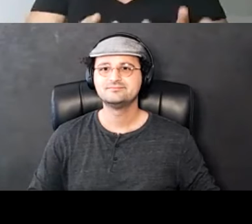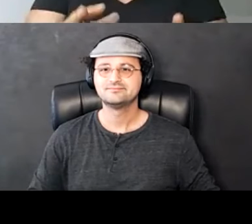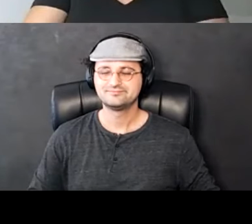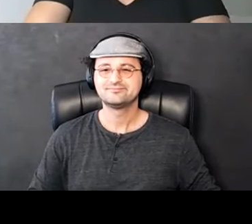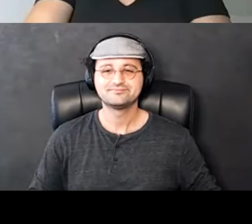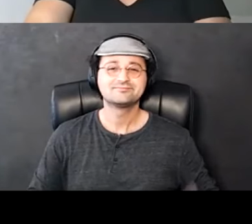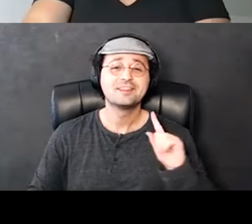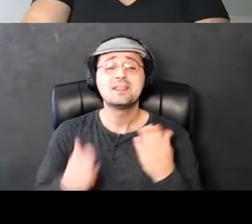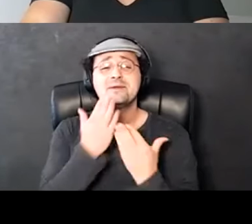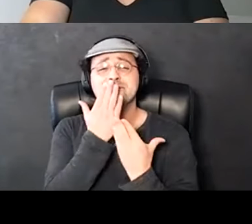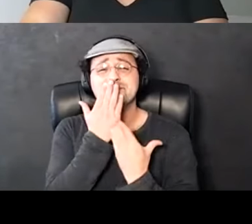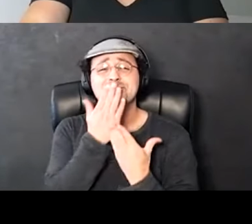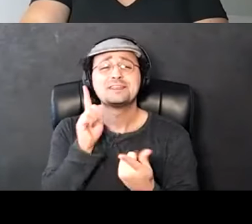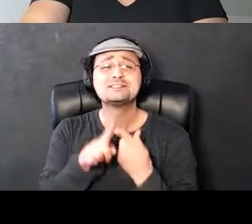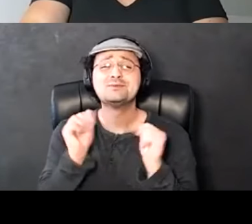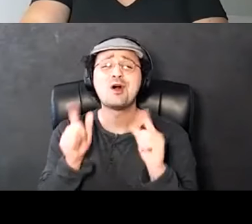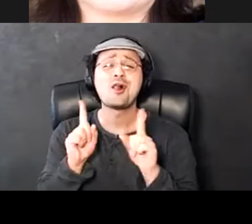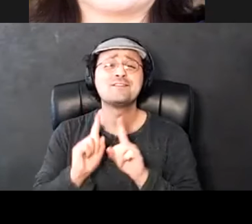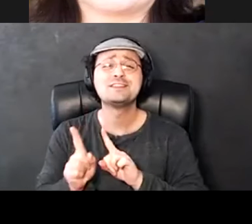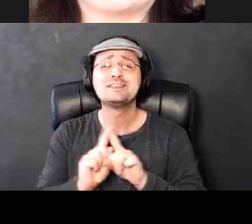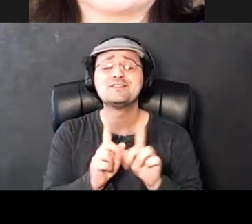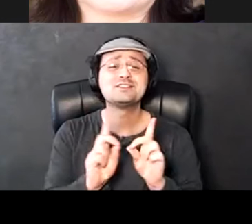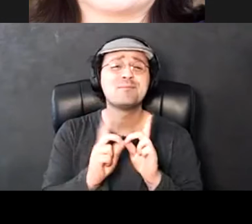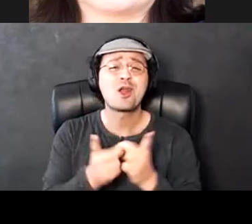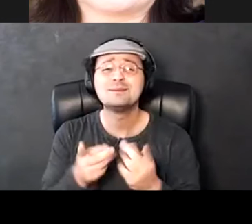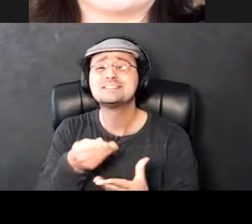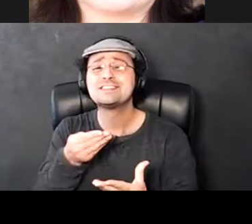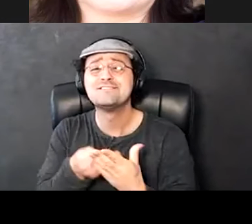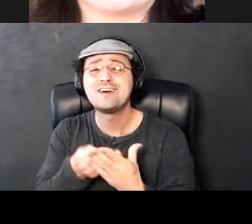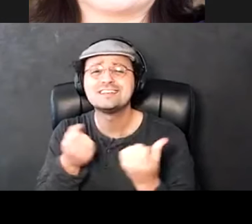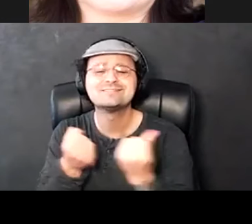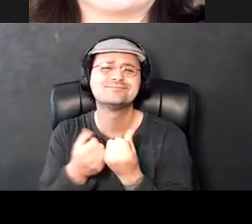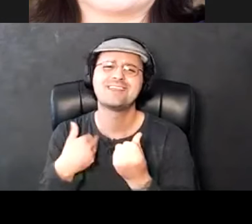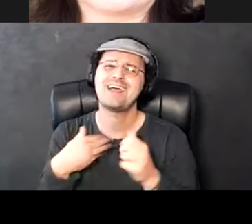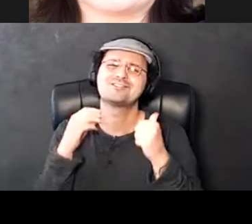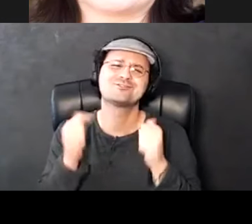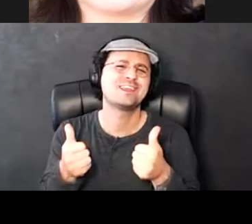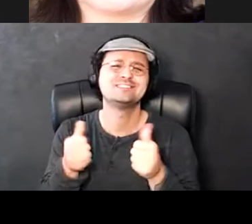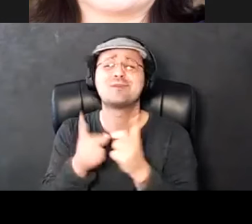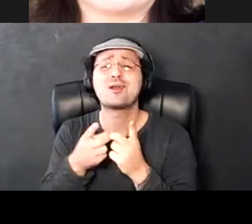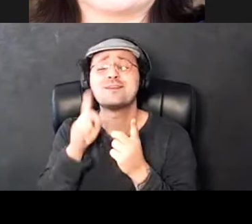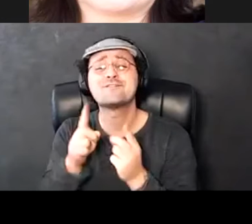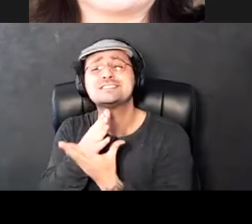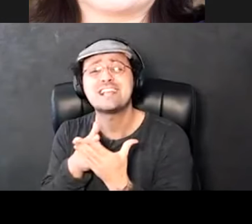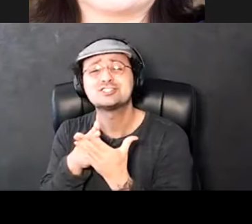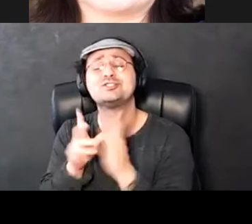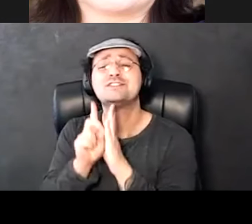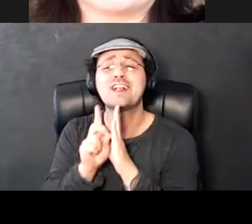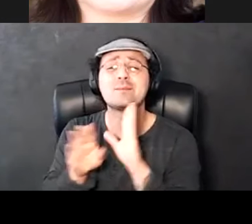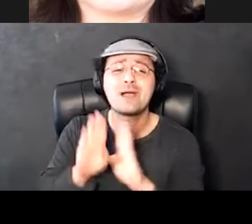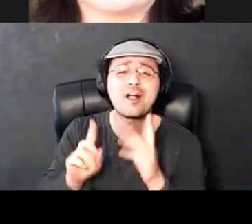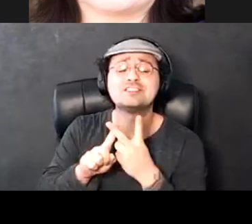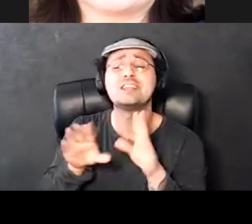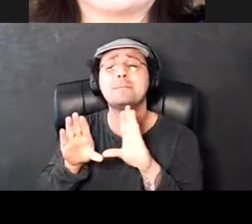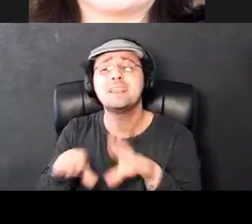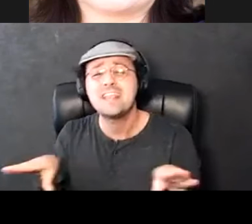of the departments and funding. I have a really great department in pediatrics, and our section of developmental biology is very supportive. A